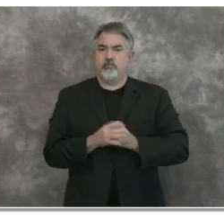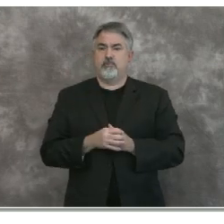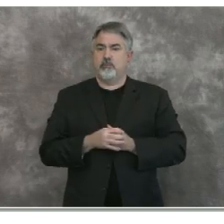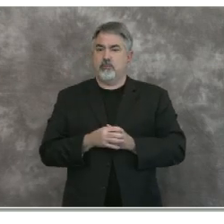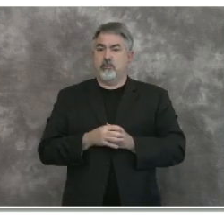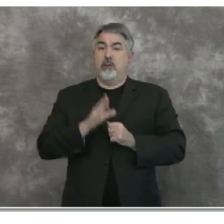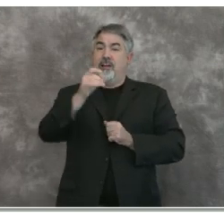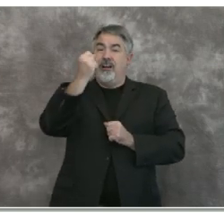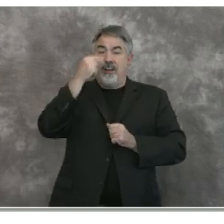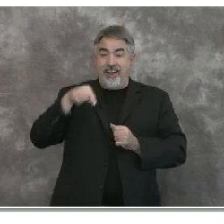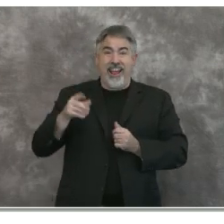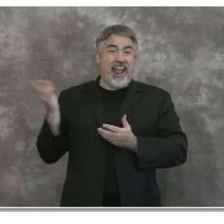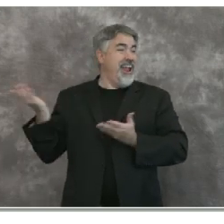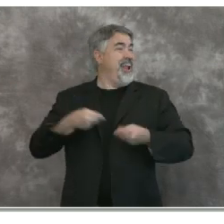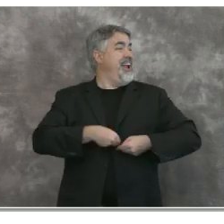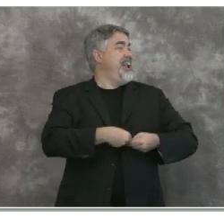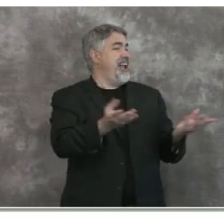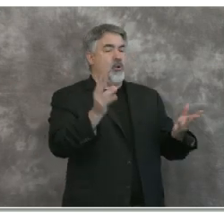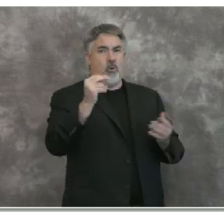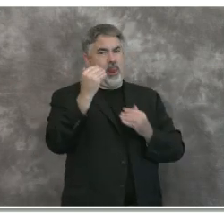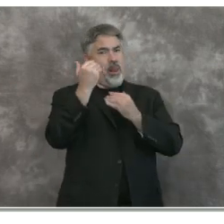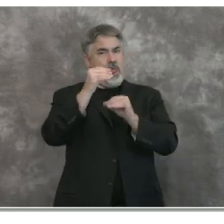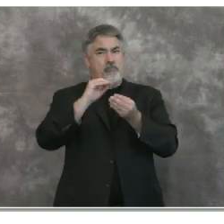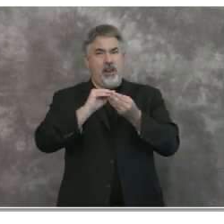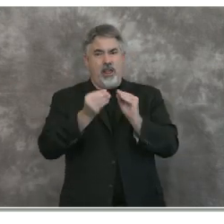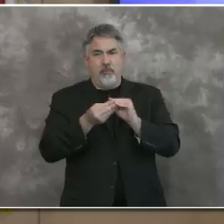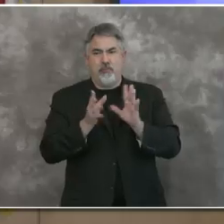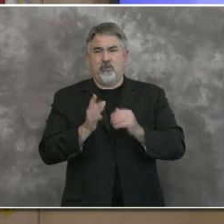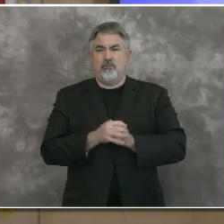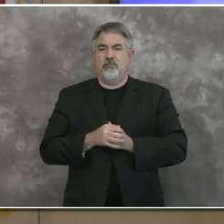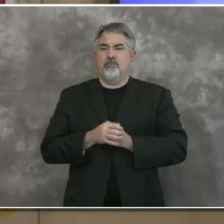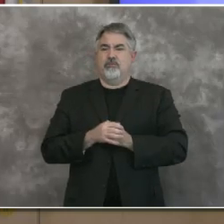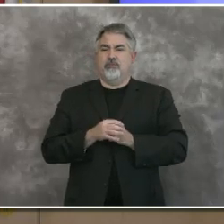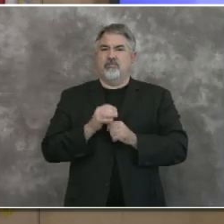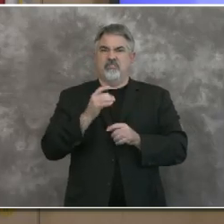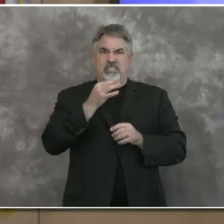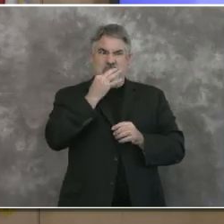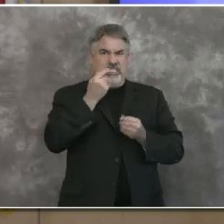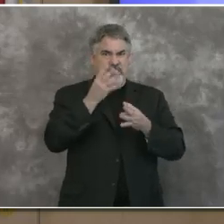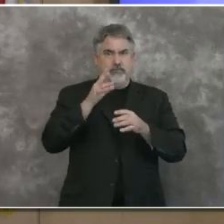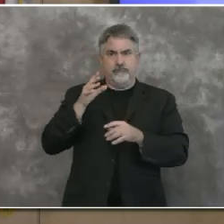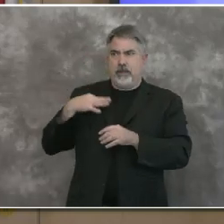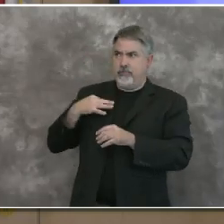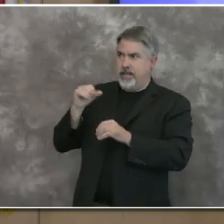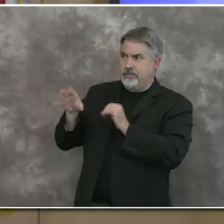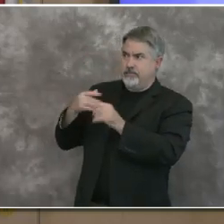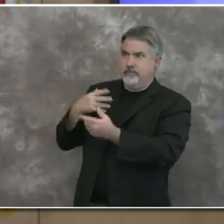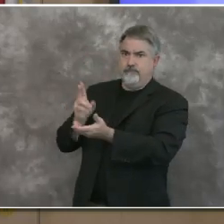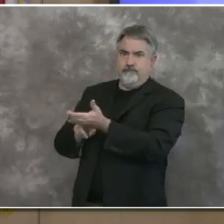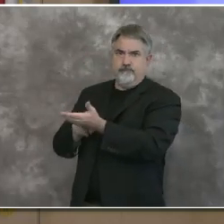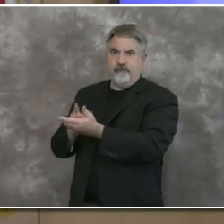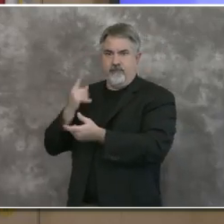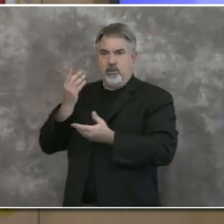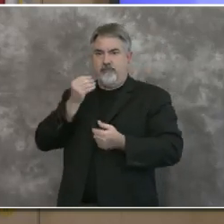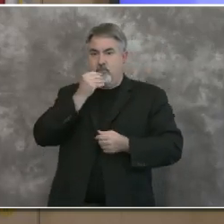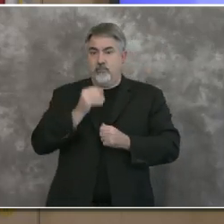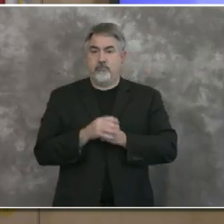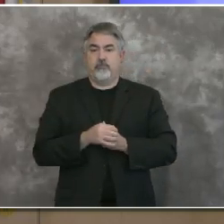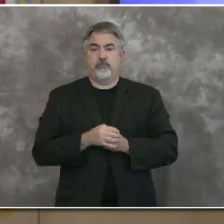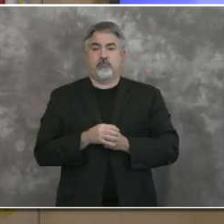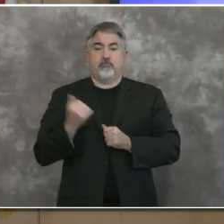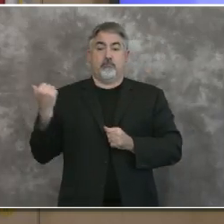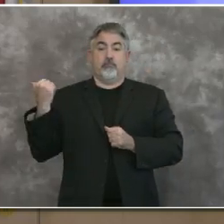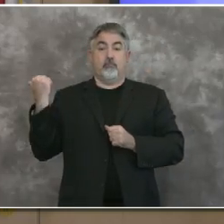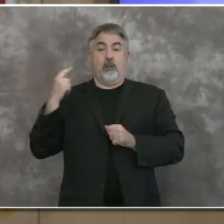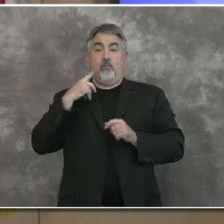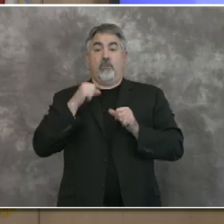program, so we encourage you to apply soon. We expect this program to run at least through June 10th, and then we will see the status of if it's able